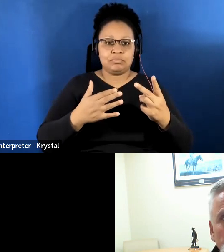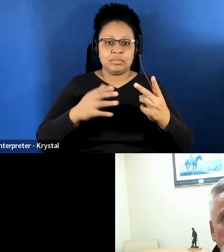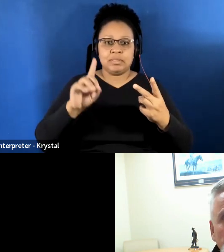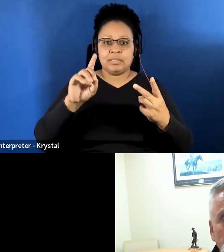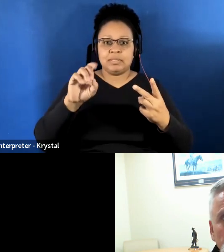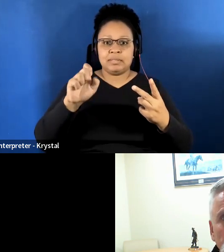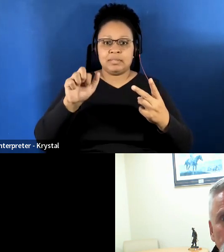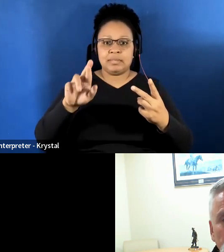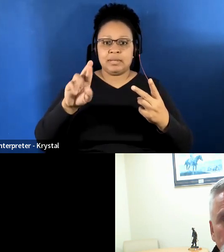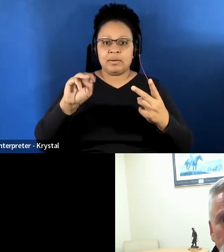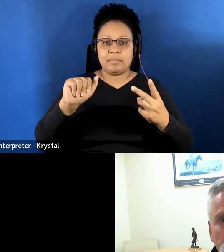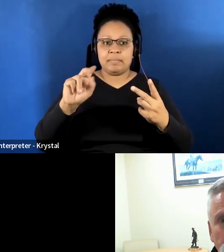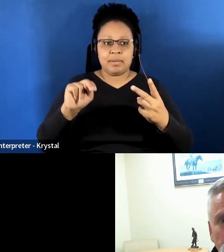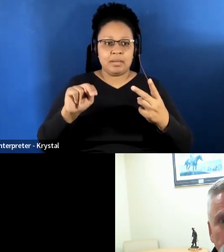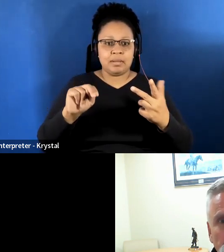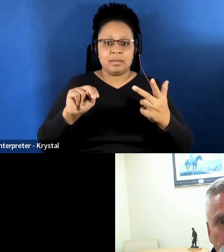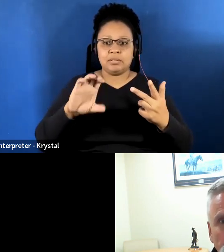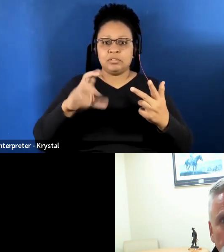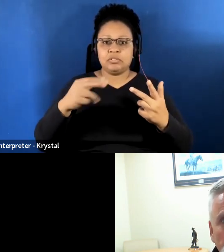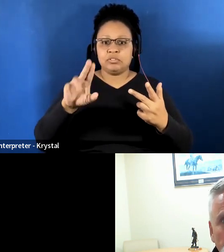Dearman, Chuck,